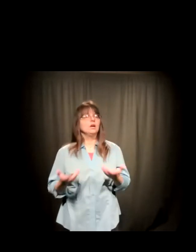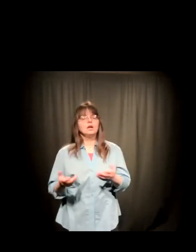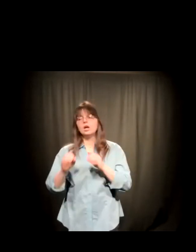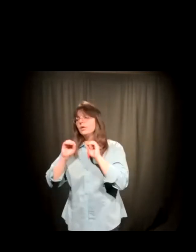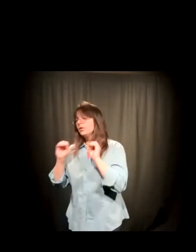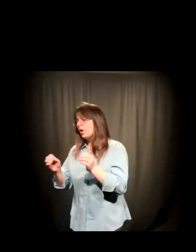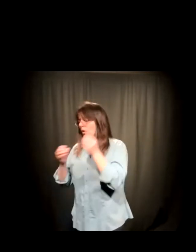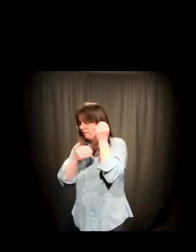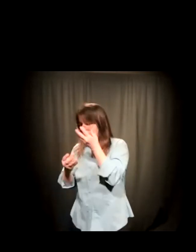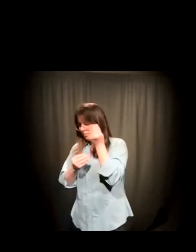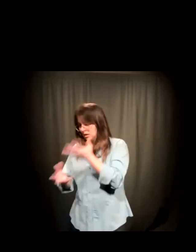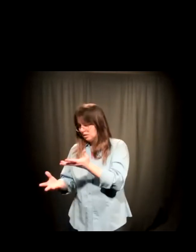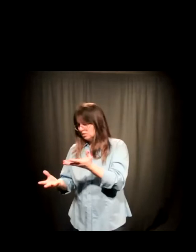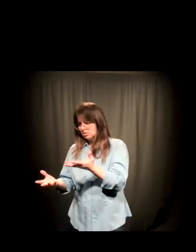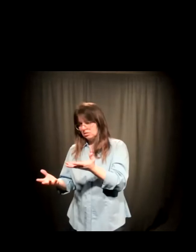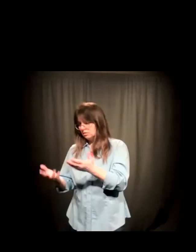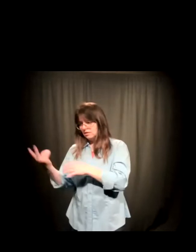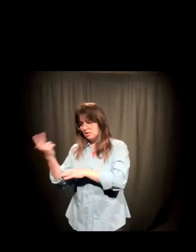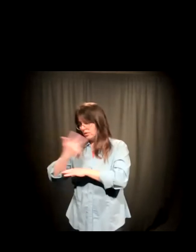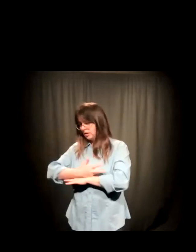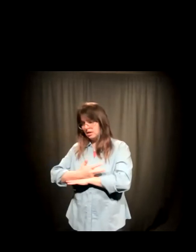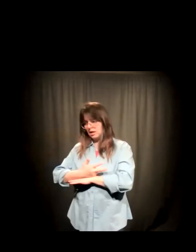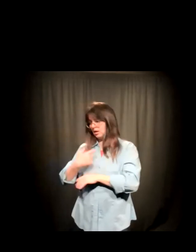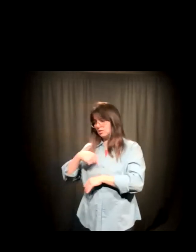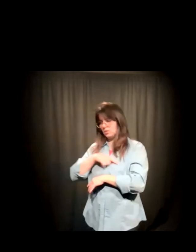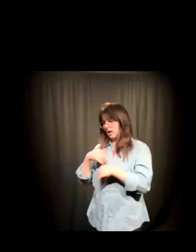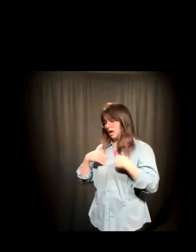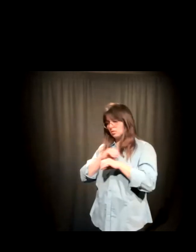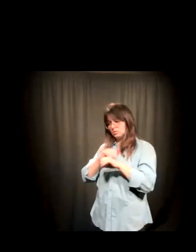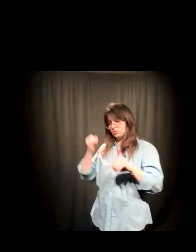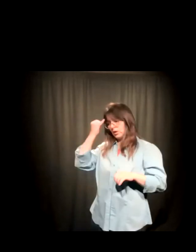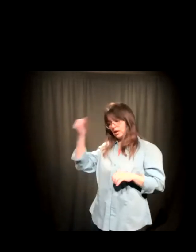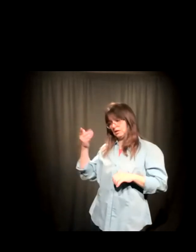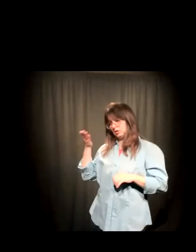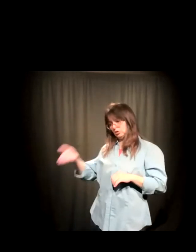those 3 days, we had no idea she was lying there.